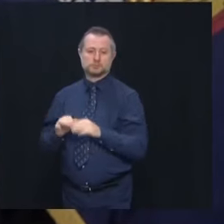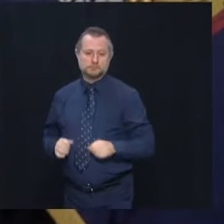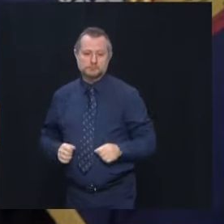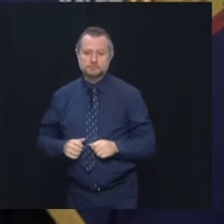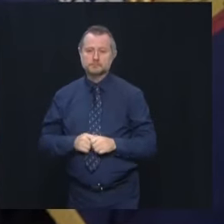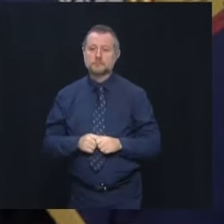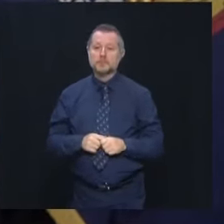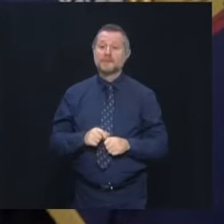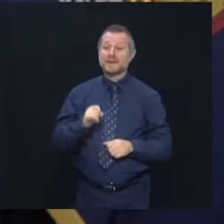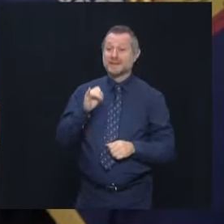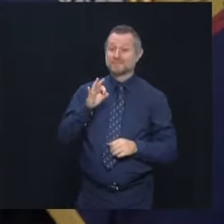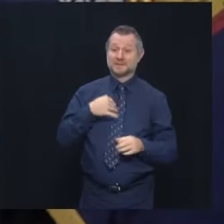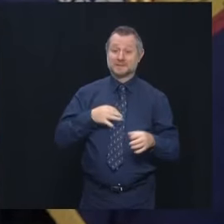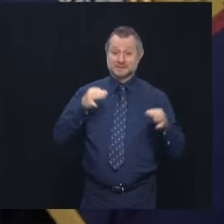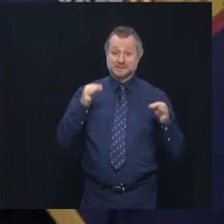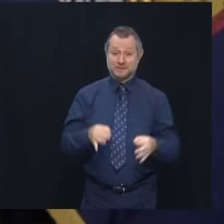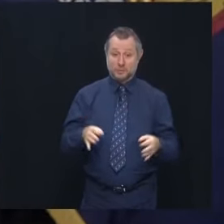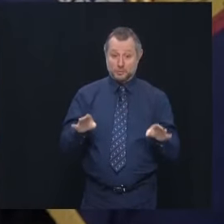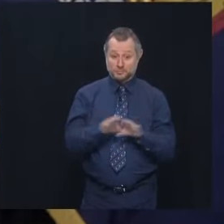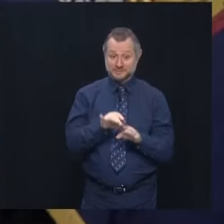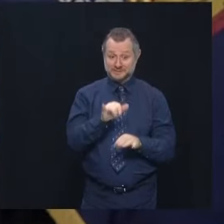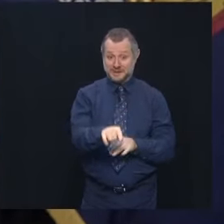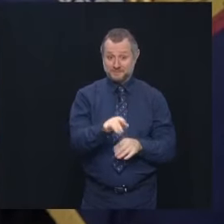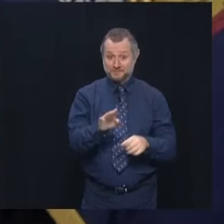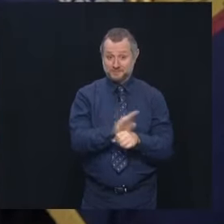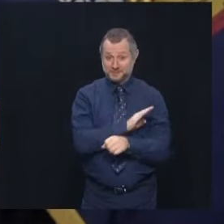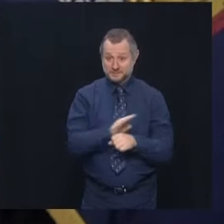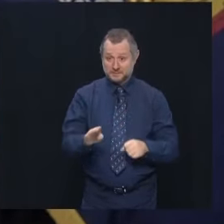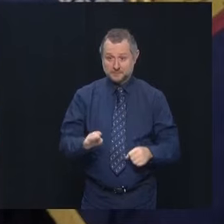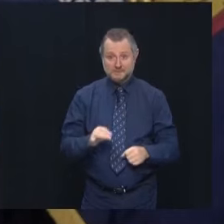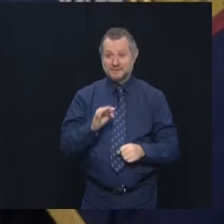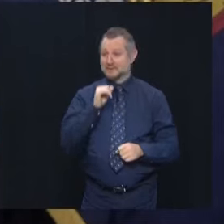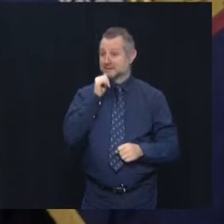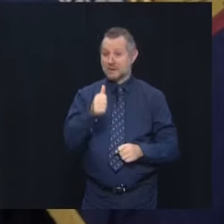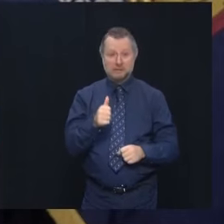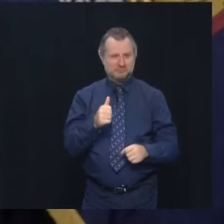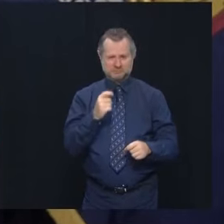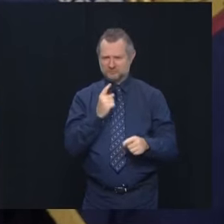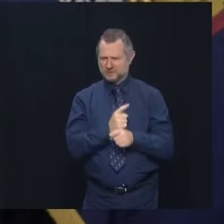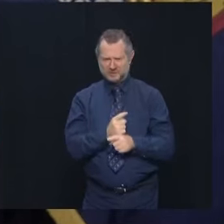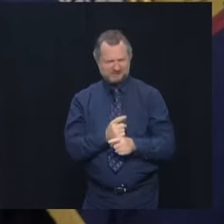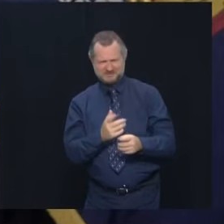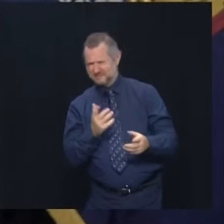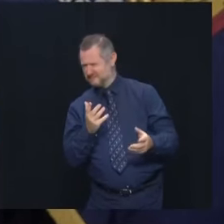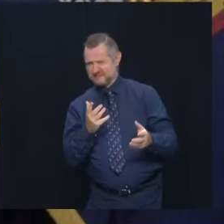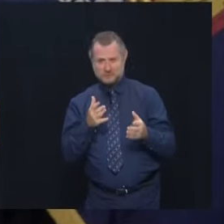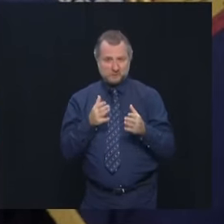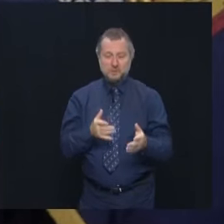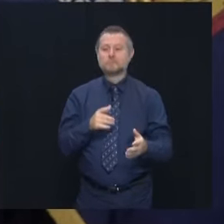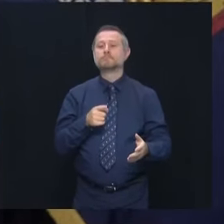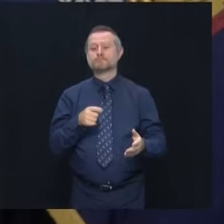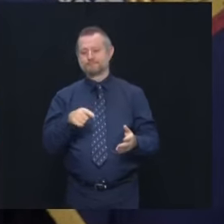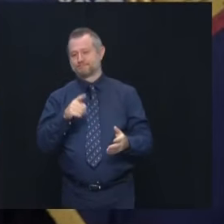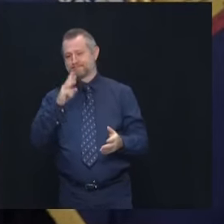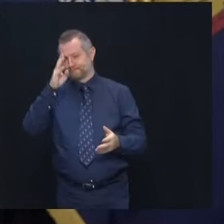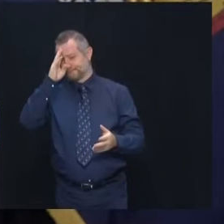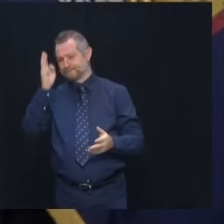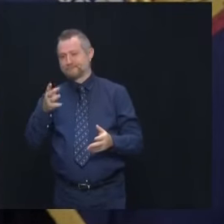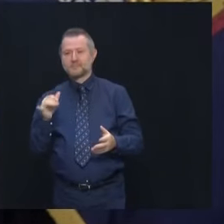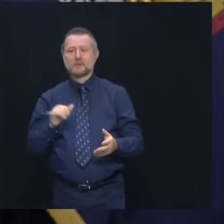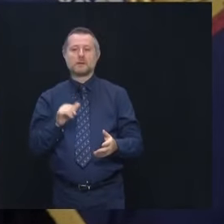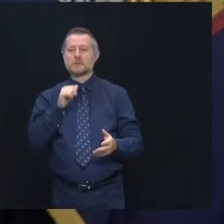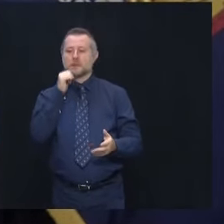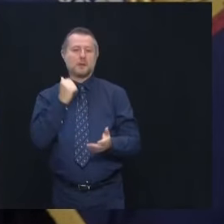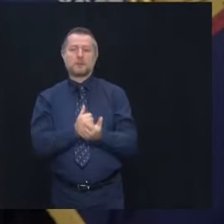closing businesses, and if you don't do it right, it'll just be arbitrary and capricious, and then they'll bring you